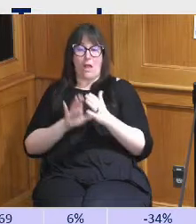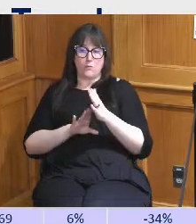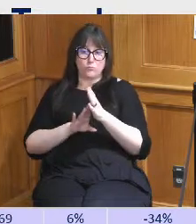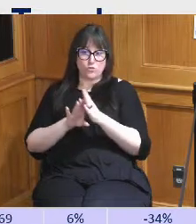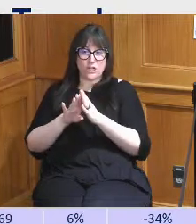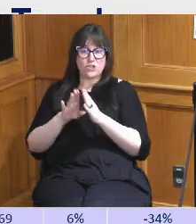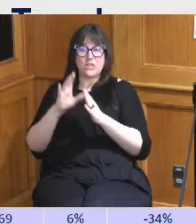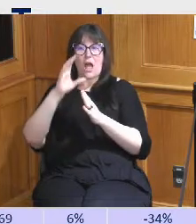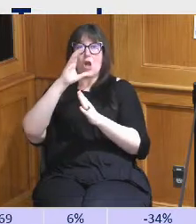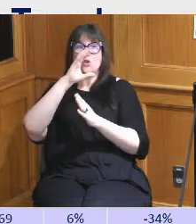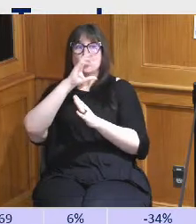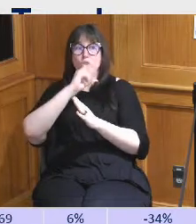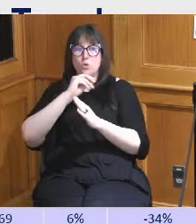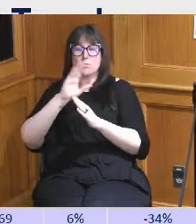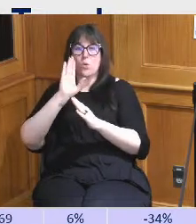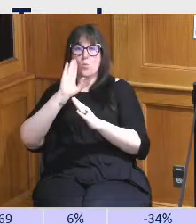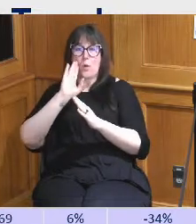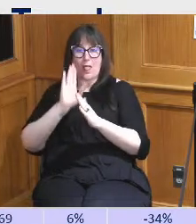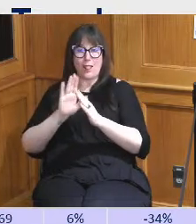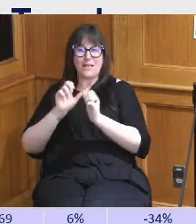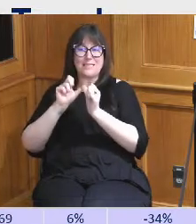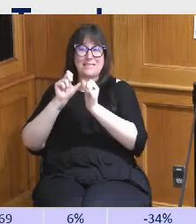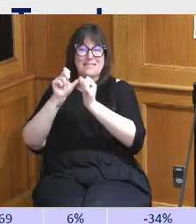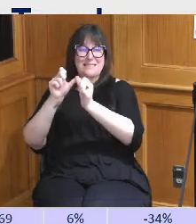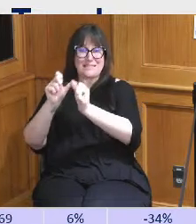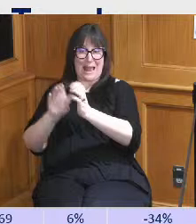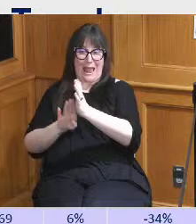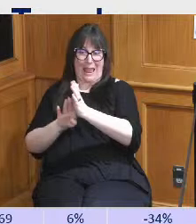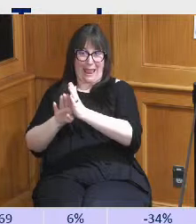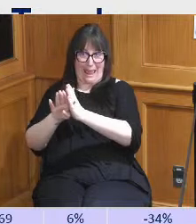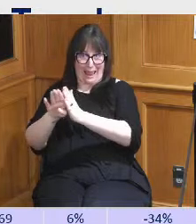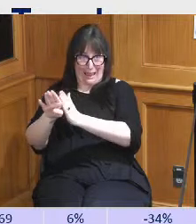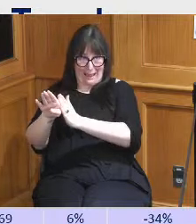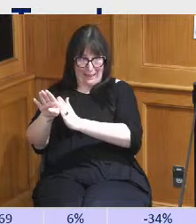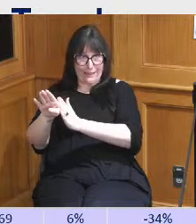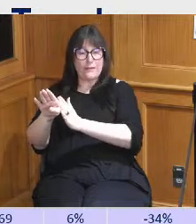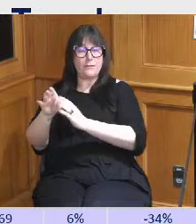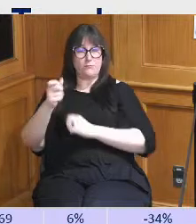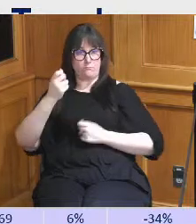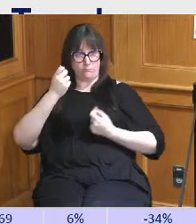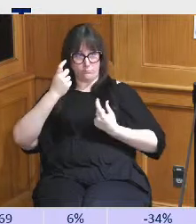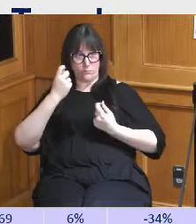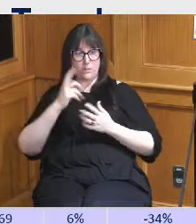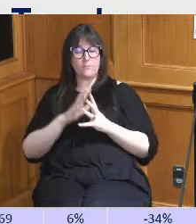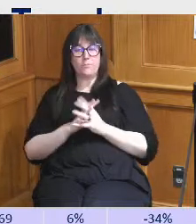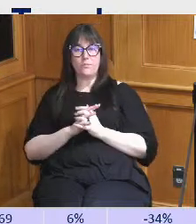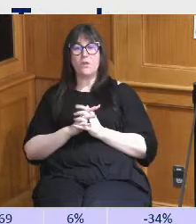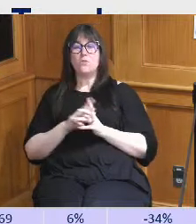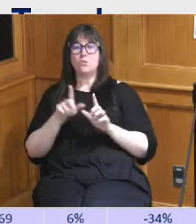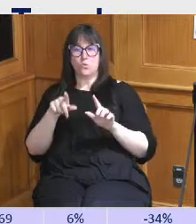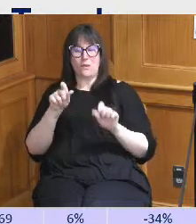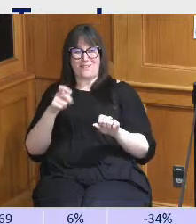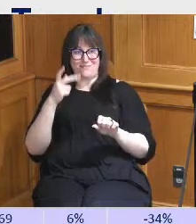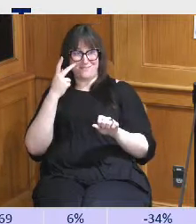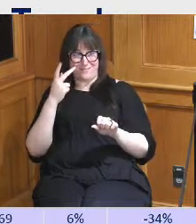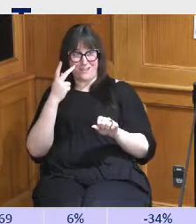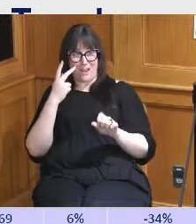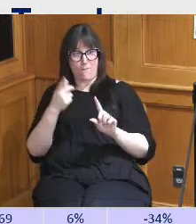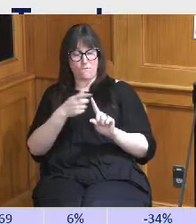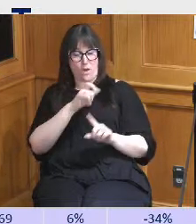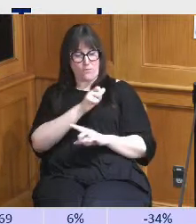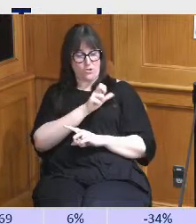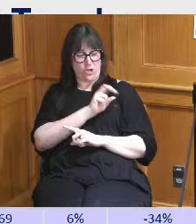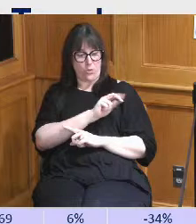same staff will stay in that position, pass probation, get a caseload, et cetera. So as you can see, from